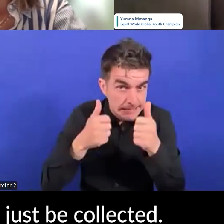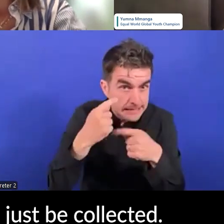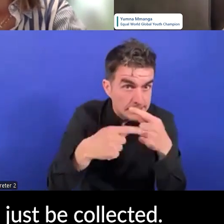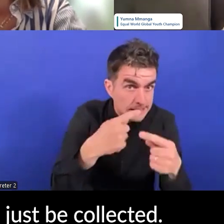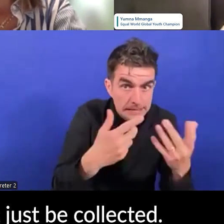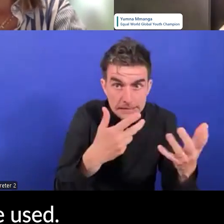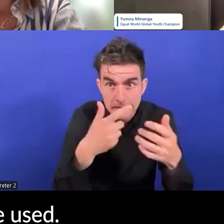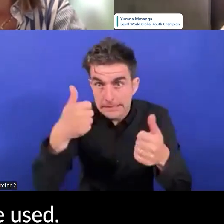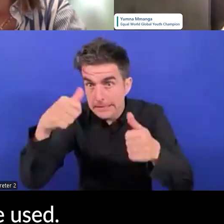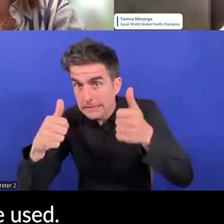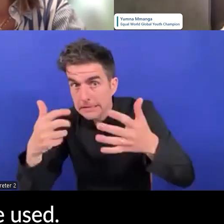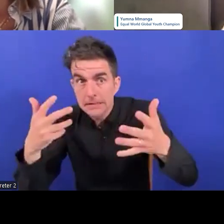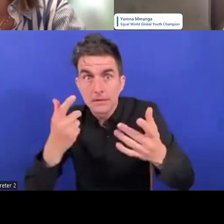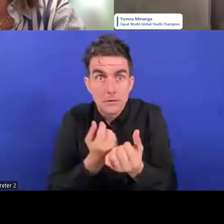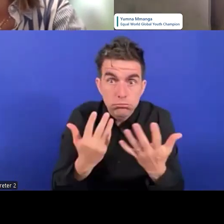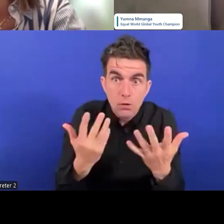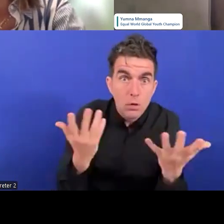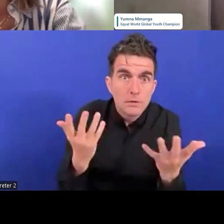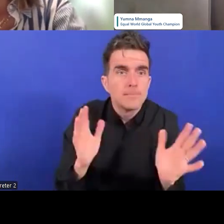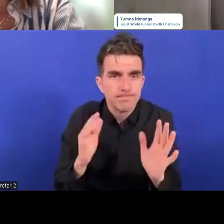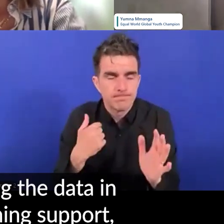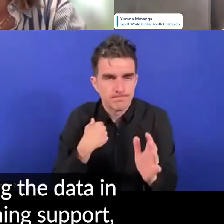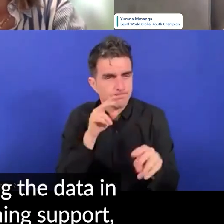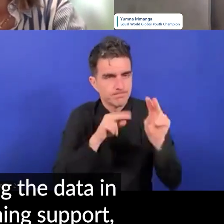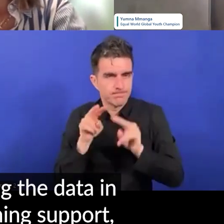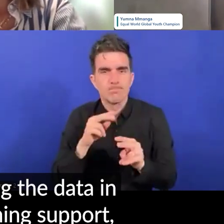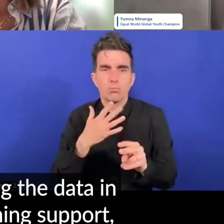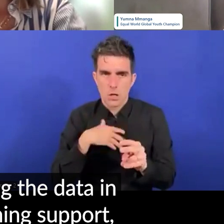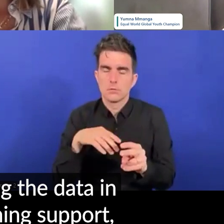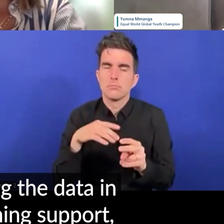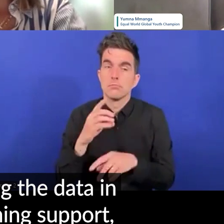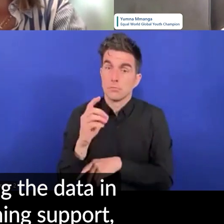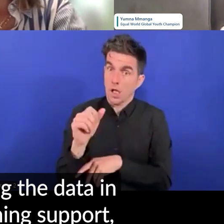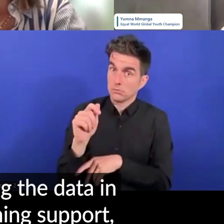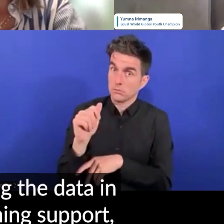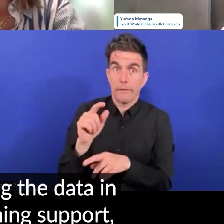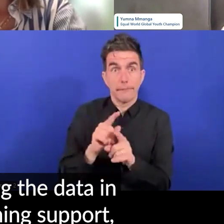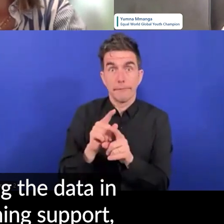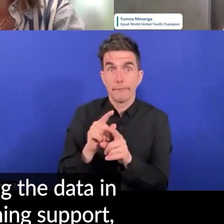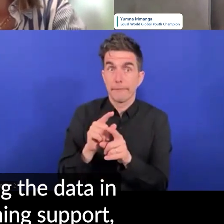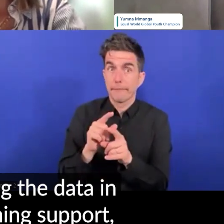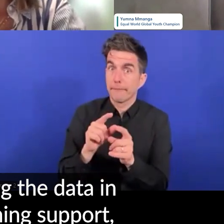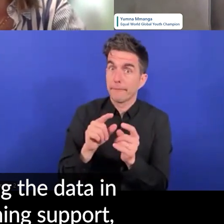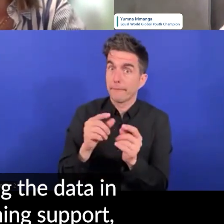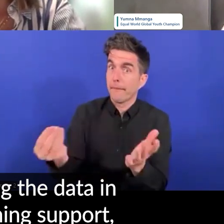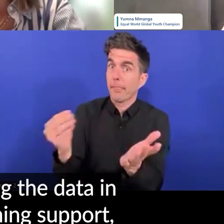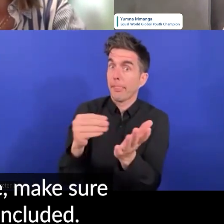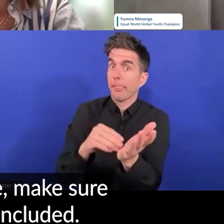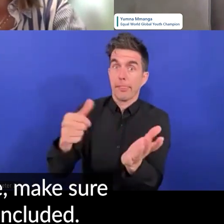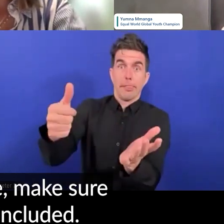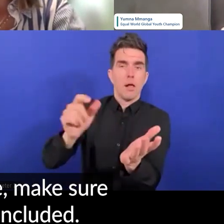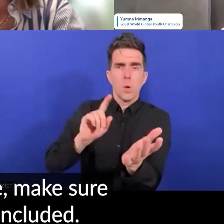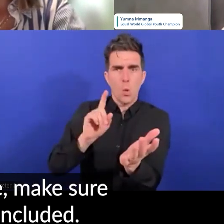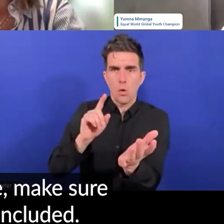collected, it should be used. For example, using the data in the plan learning support,